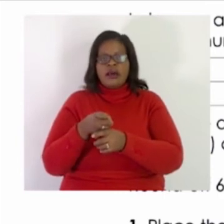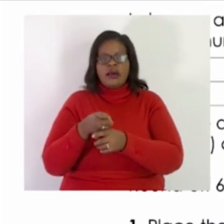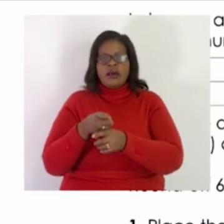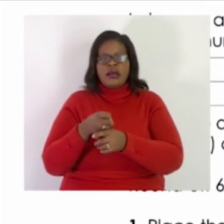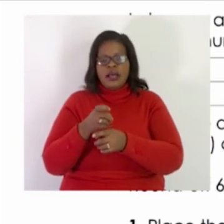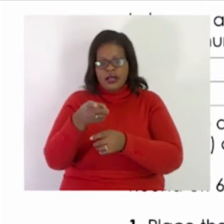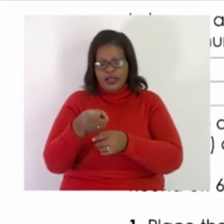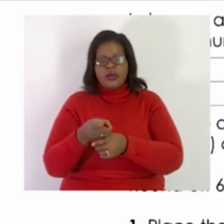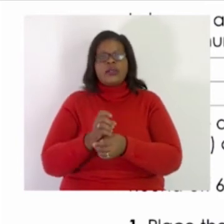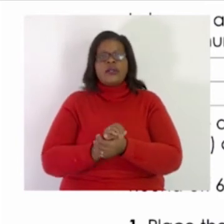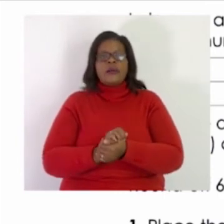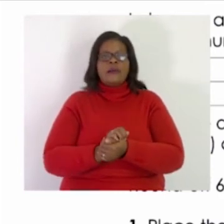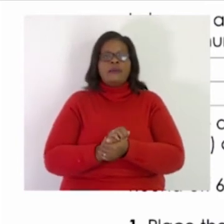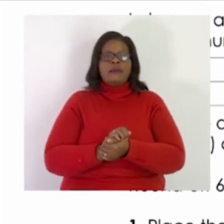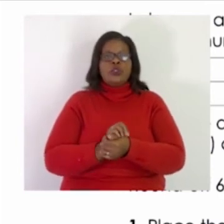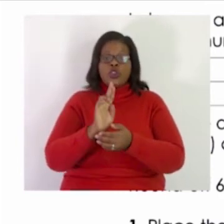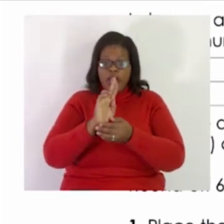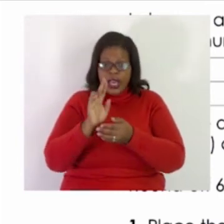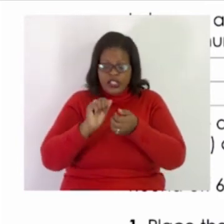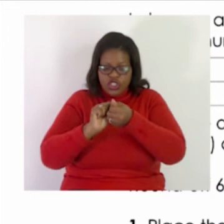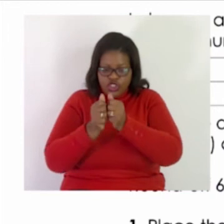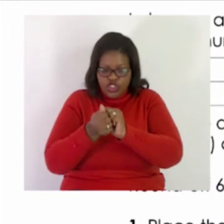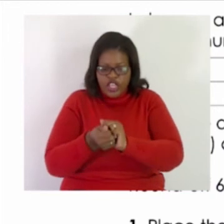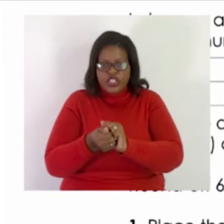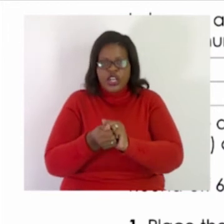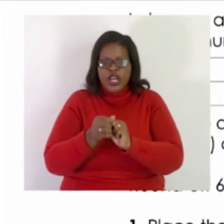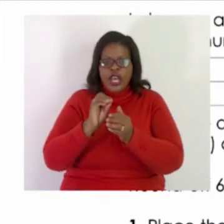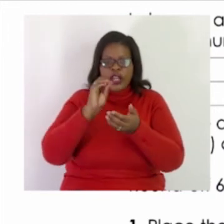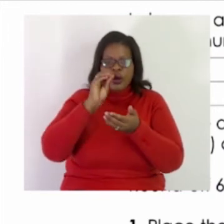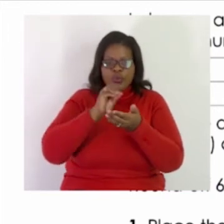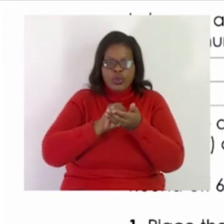at 1,000. So you can just make that correction.